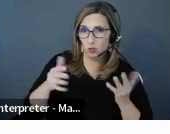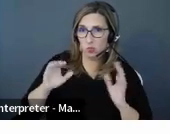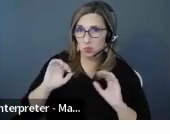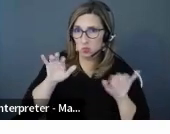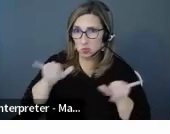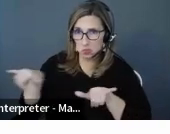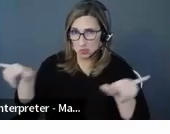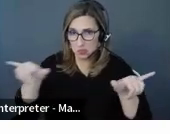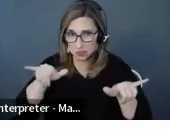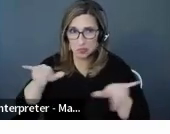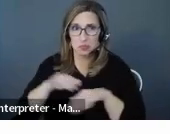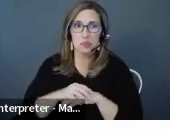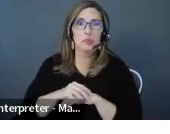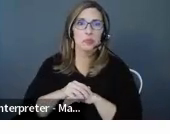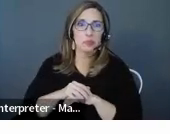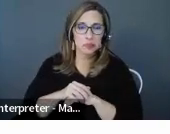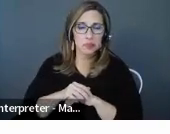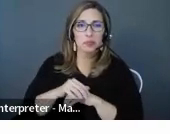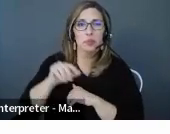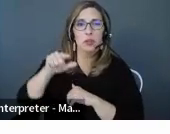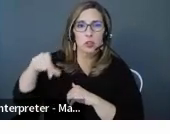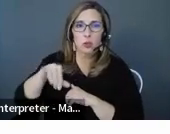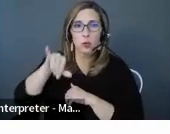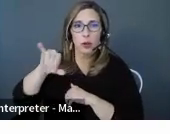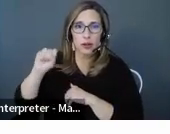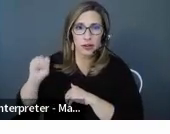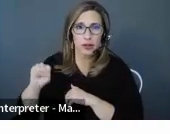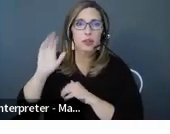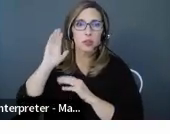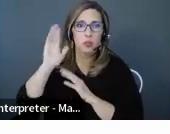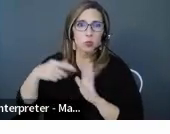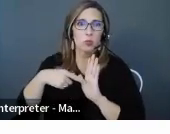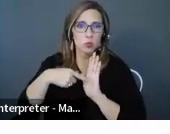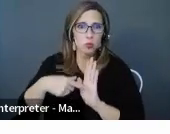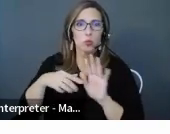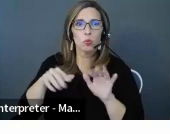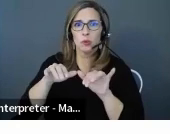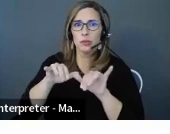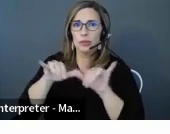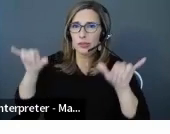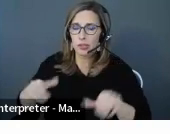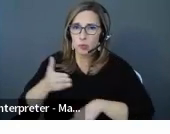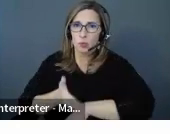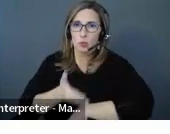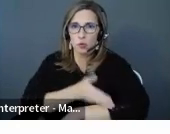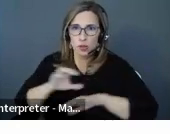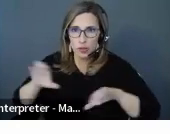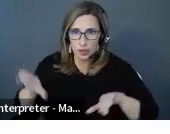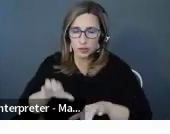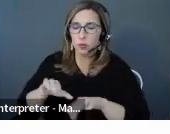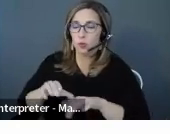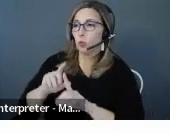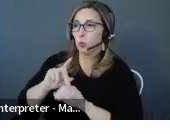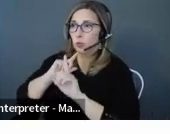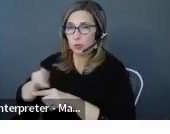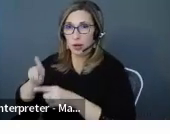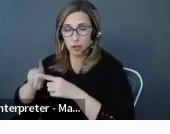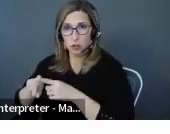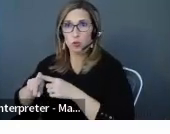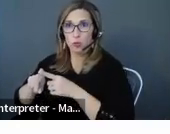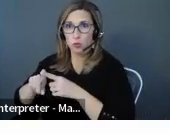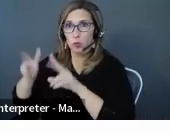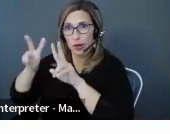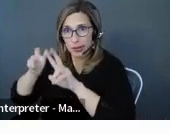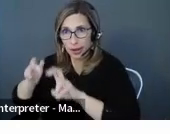that the QIS describe the following information: the system improvement activities followed in response to the analysis of discovery and